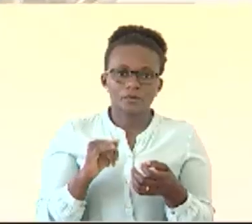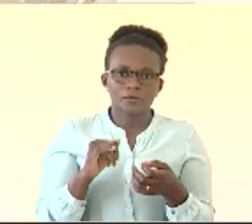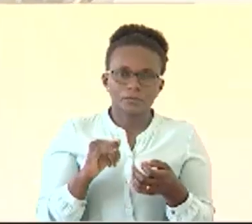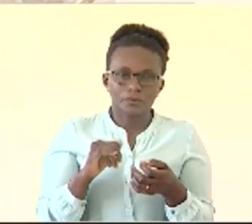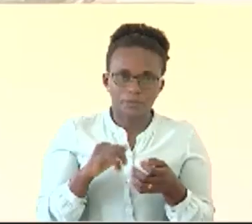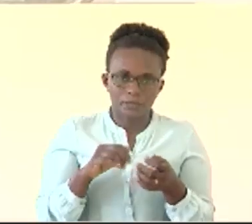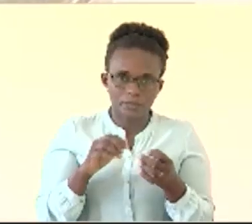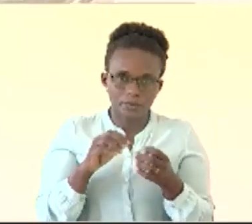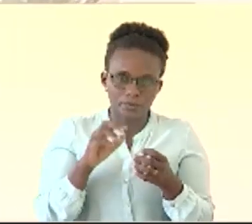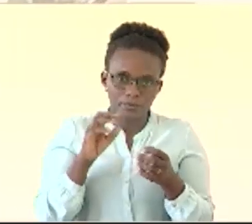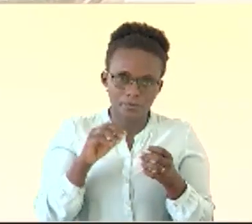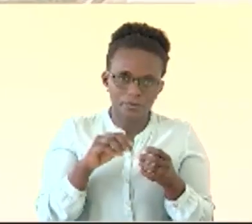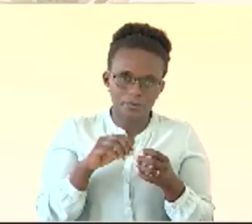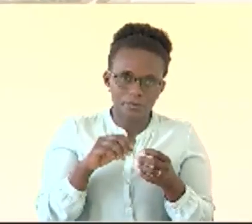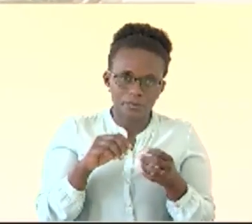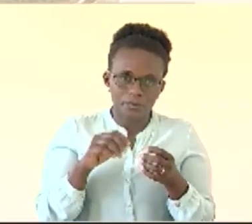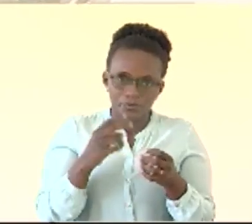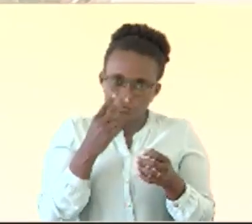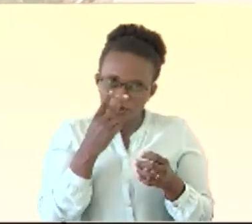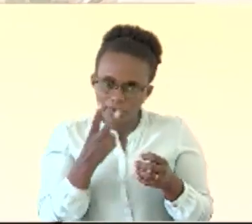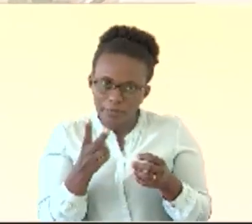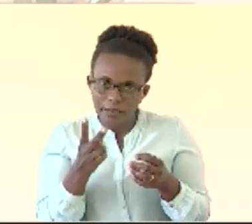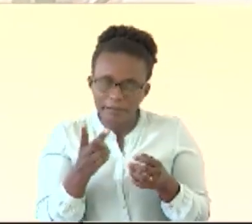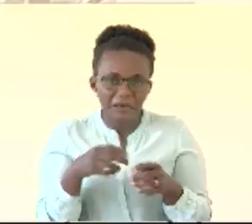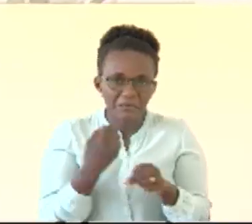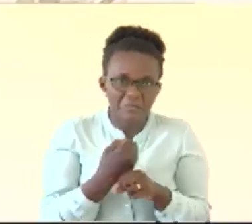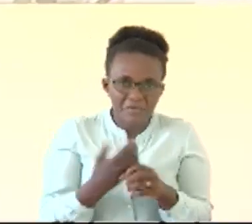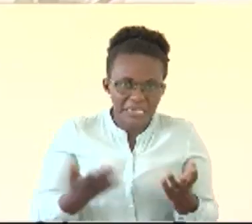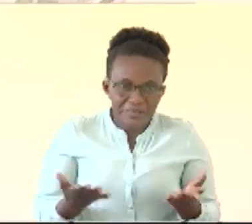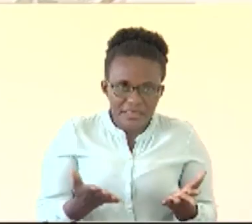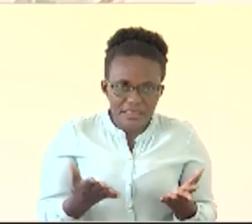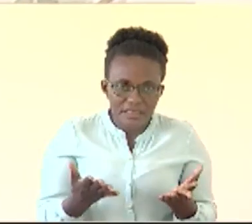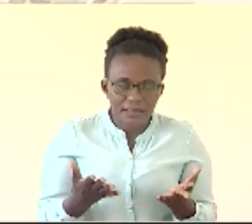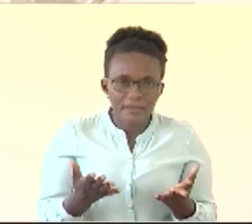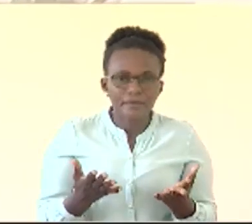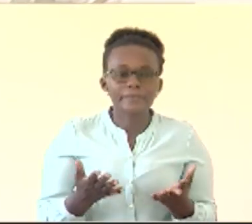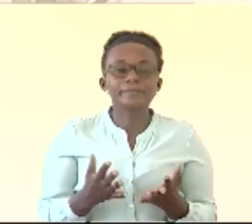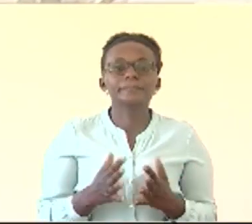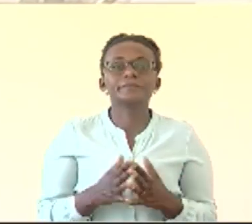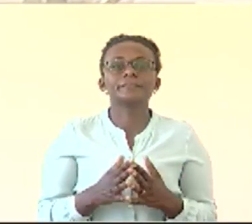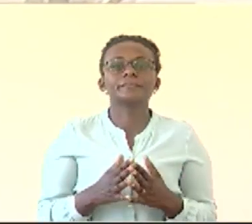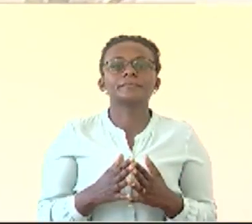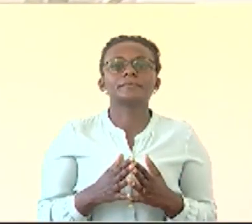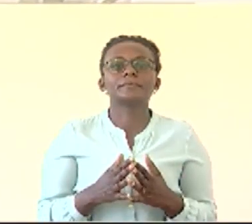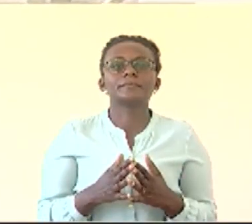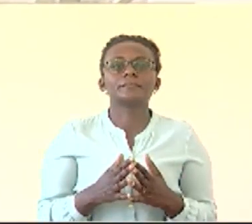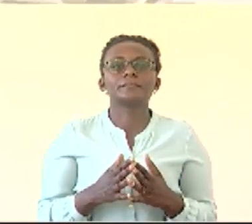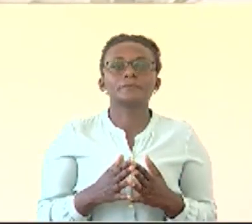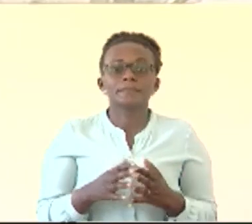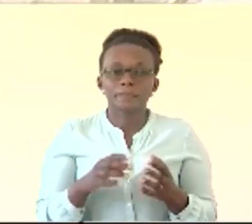electrolyzed. So let us check what happens. I'm just going to switch on. When you switch